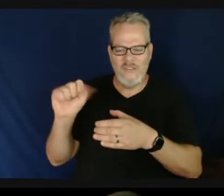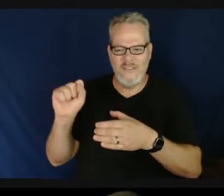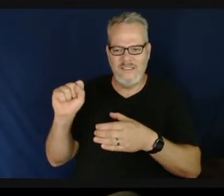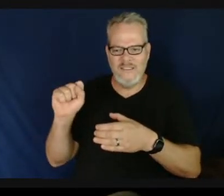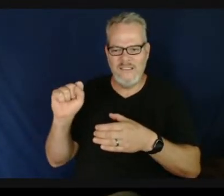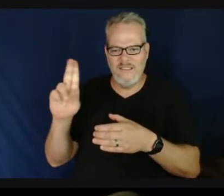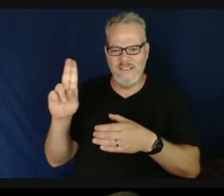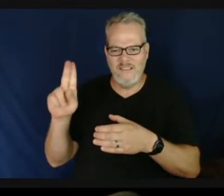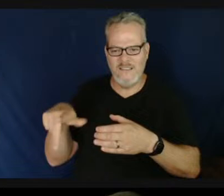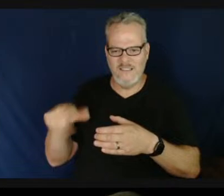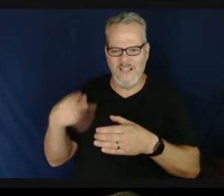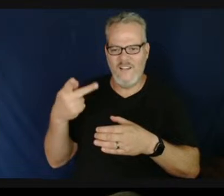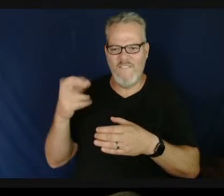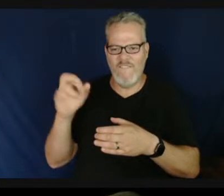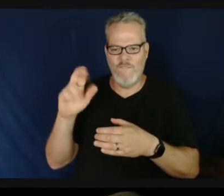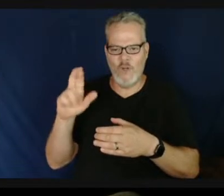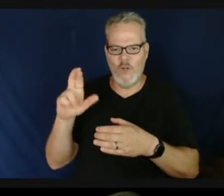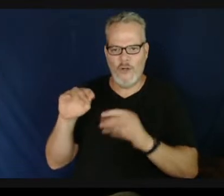cone there.